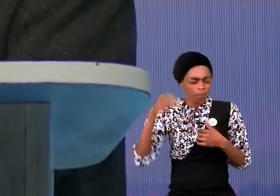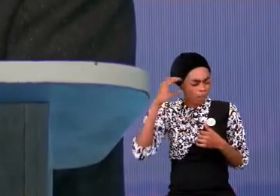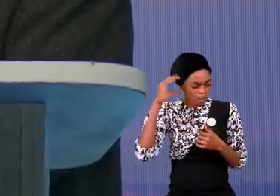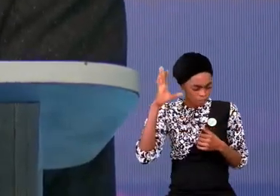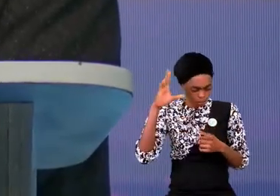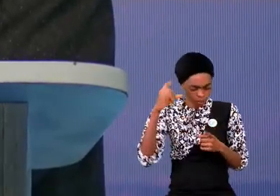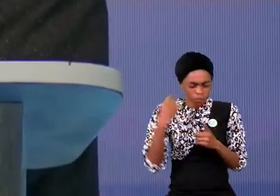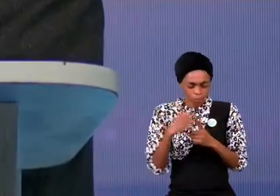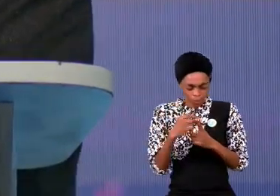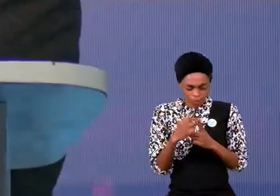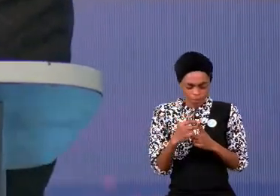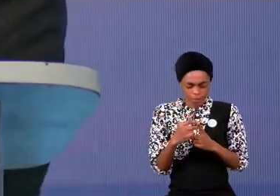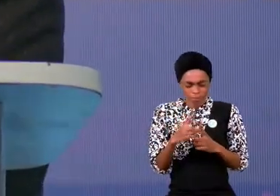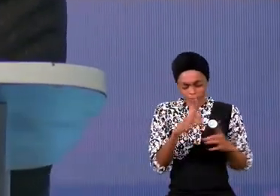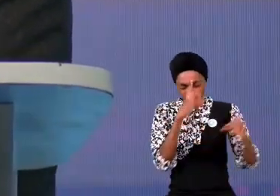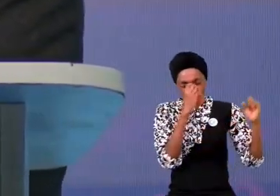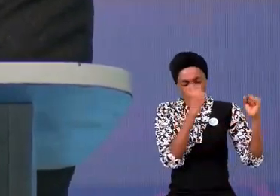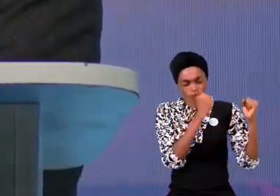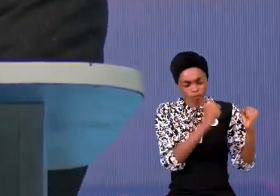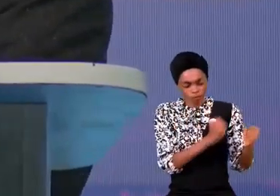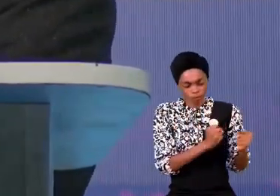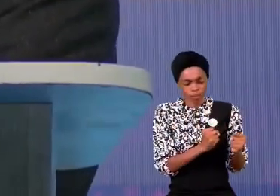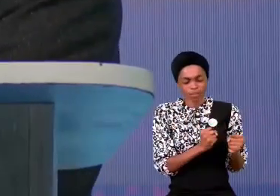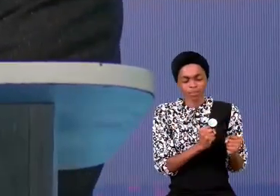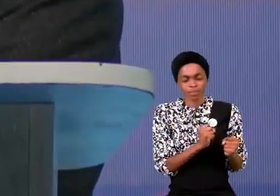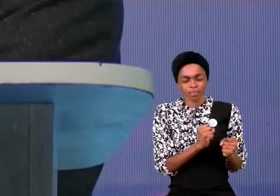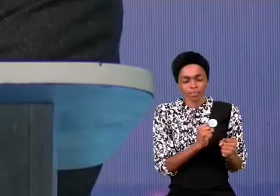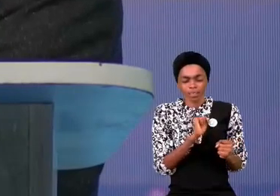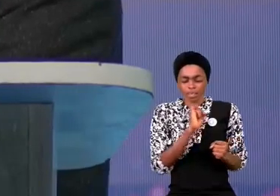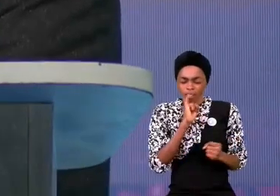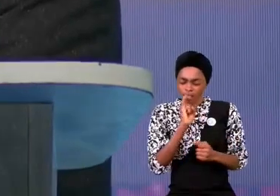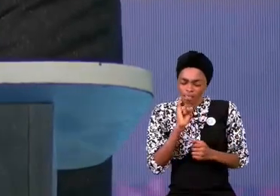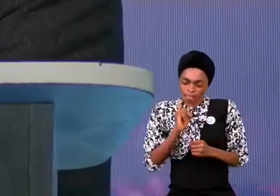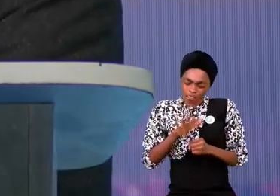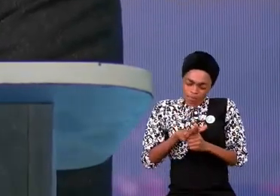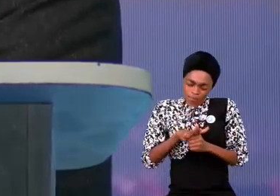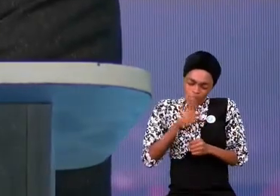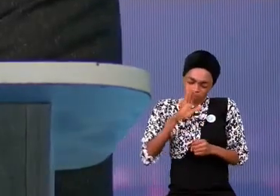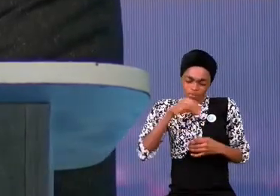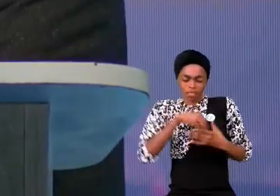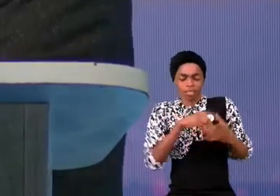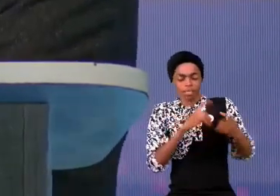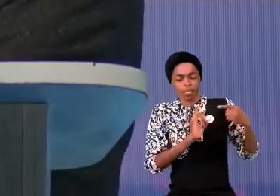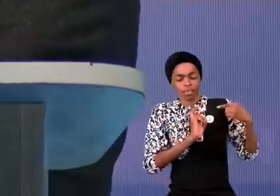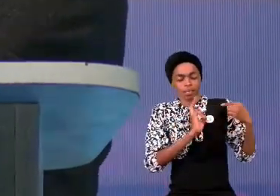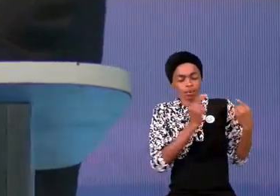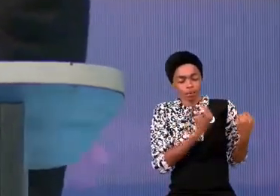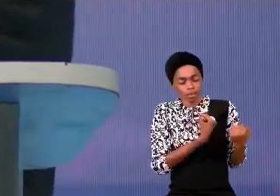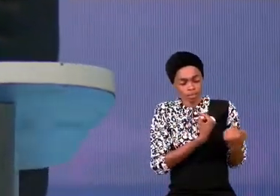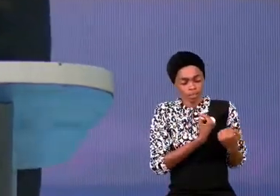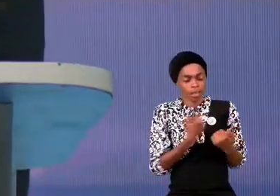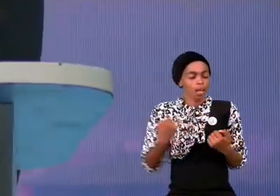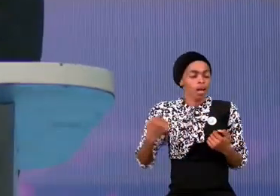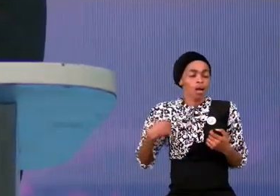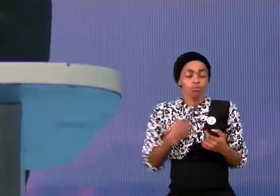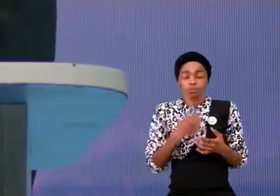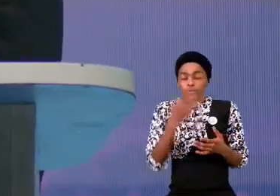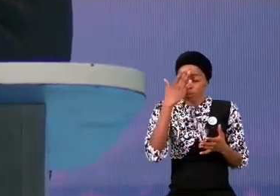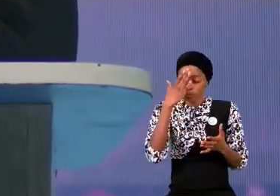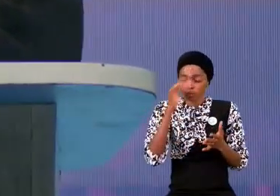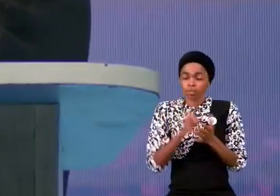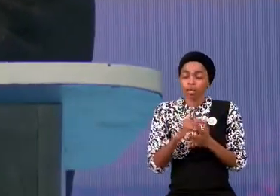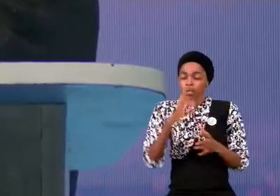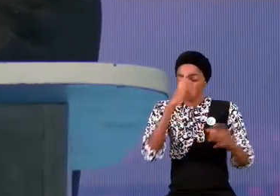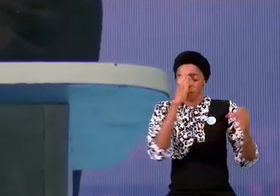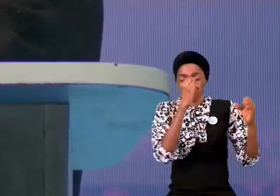us. And we know faith will never fail. Therefore, Lord, we bring all